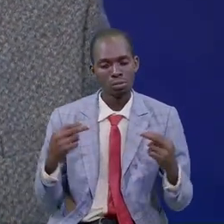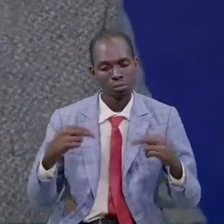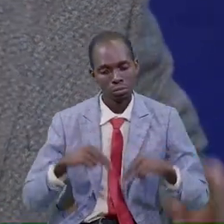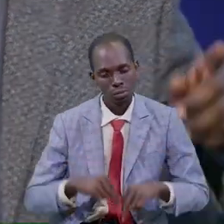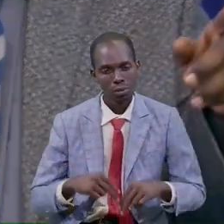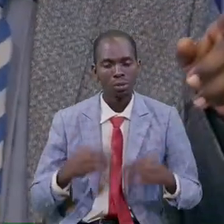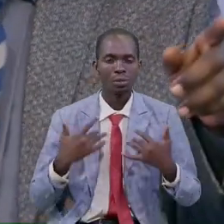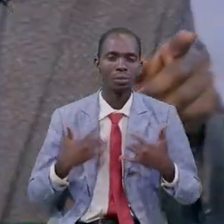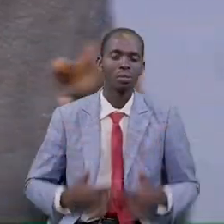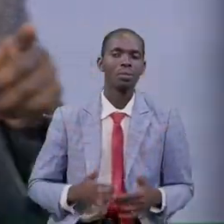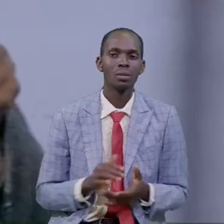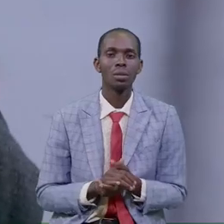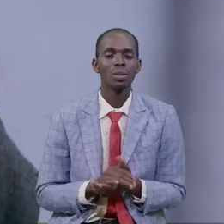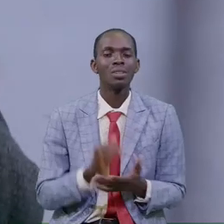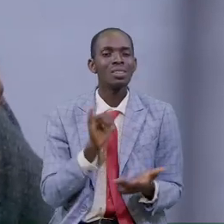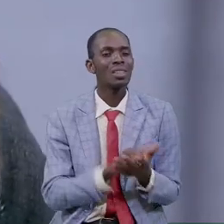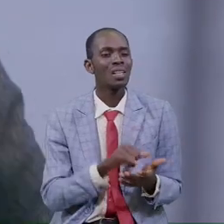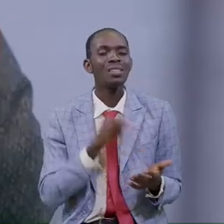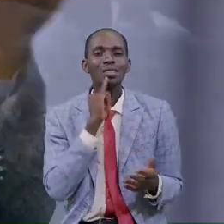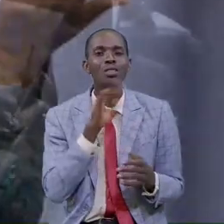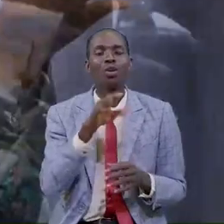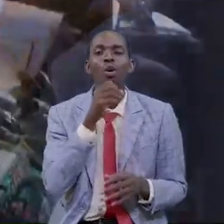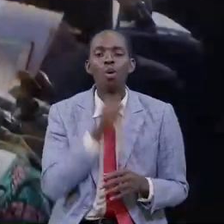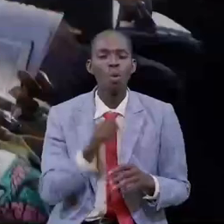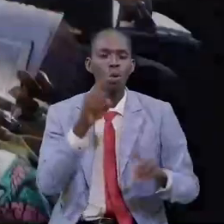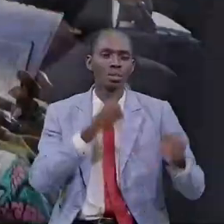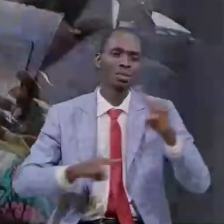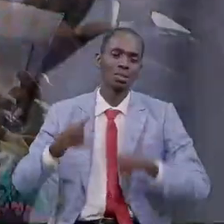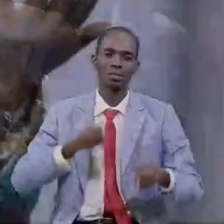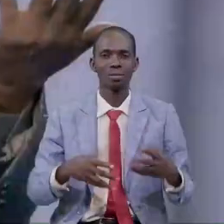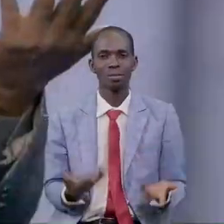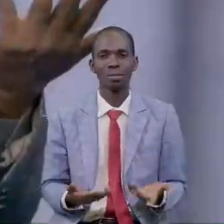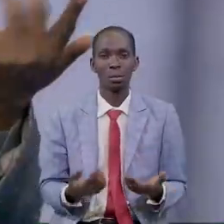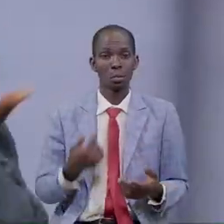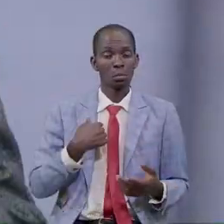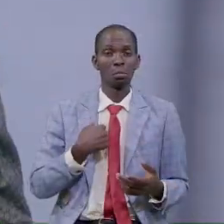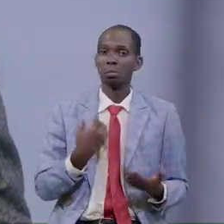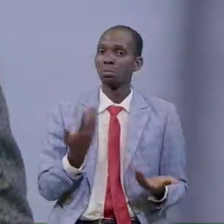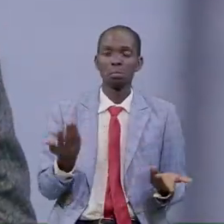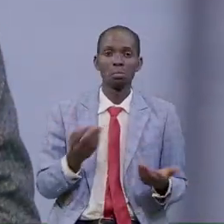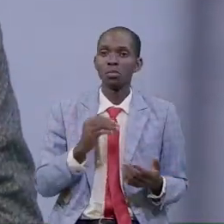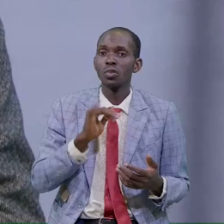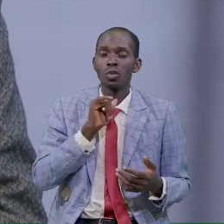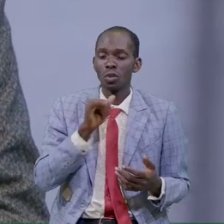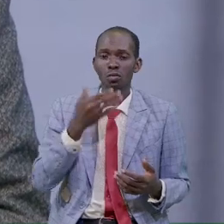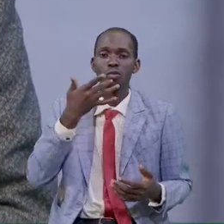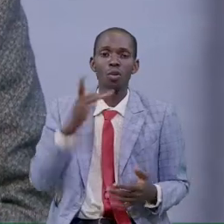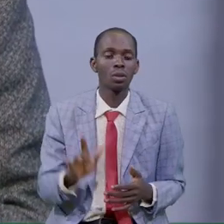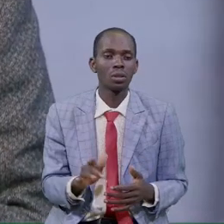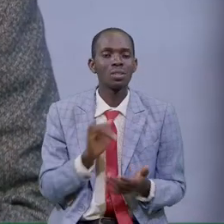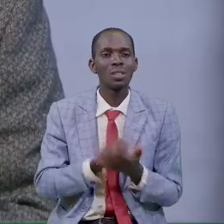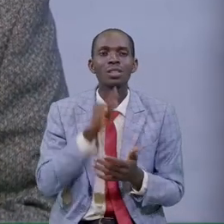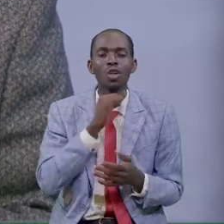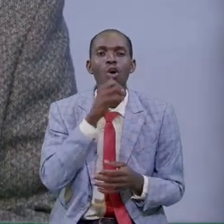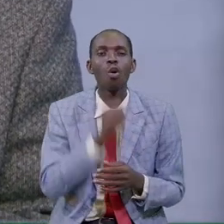That's the old tongue. Ça, c'est la vieille langue. I am unfortunate. Je suis malheureux. That's the old tongue. C'est l'ancienne, c'est